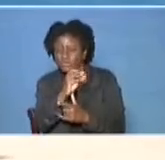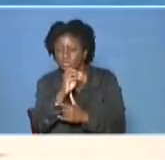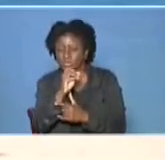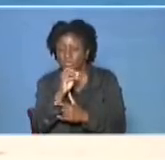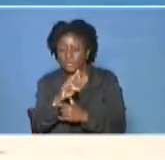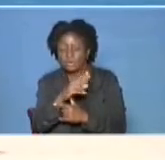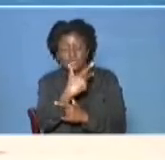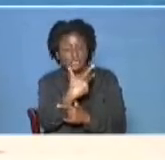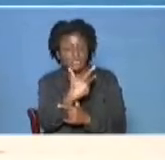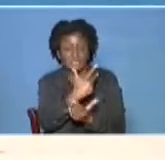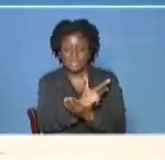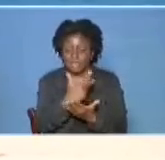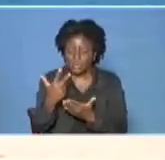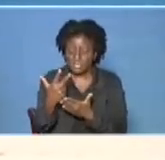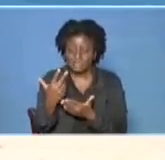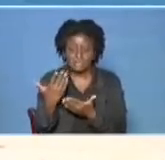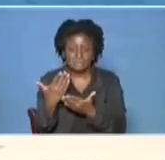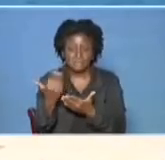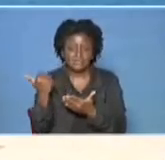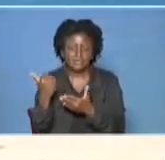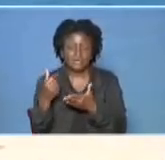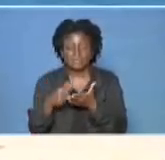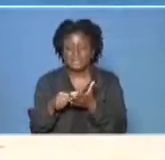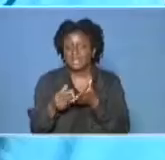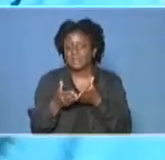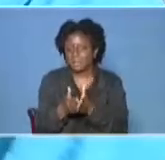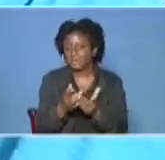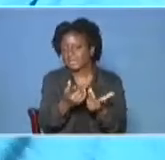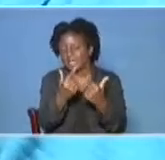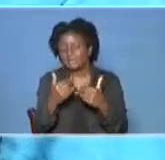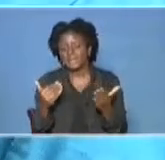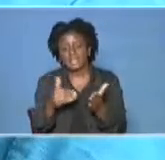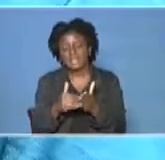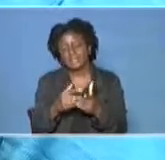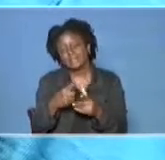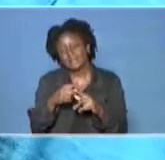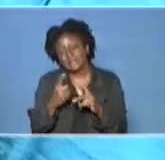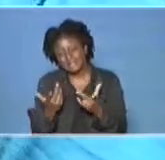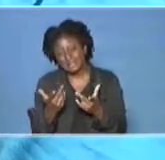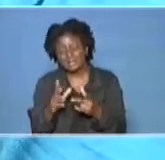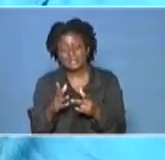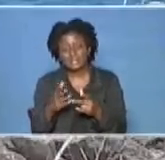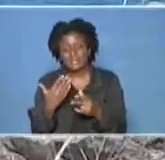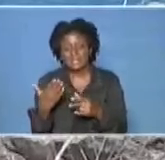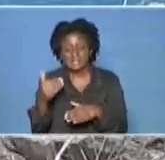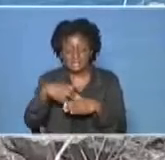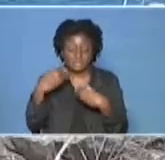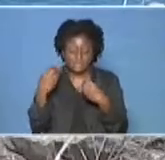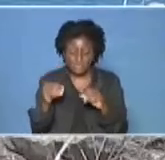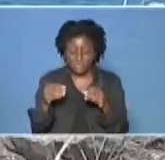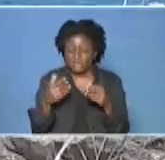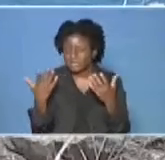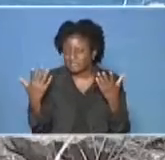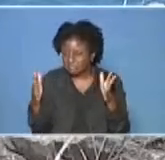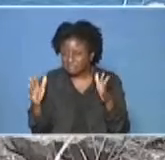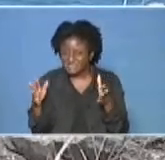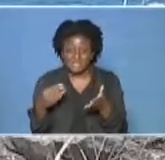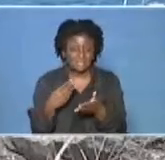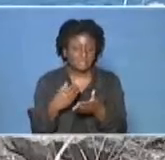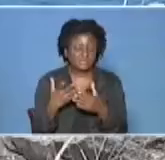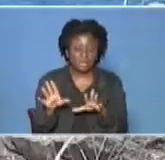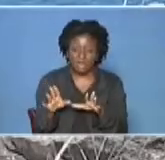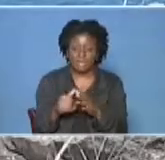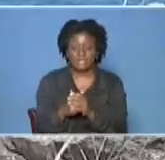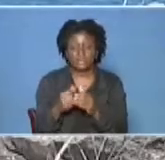before the mailboat come again. Hence, items will be depleted in the stores and everything else. But with this